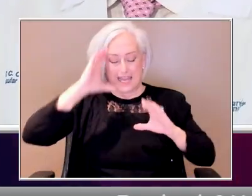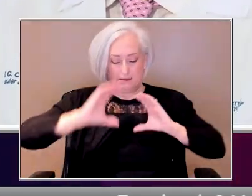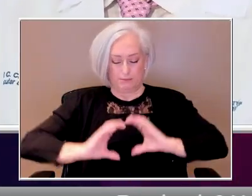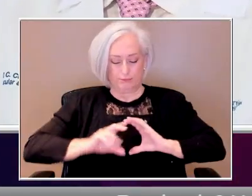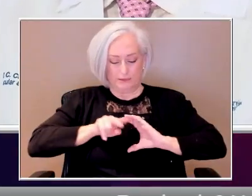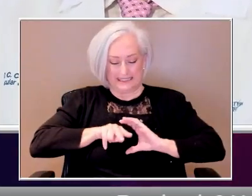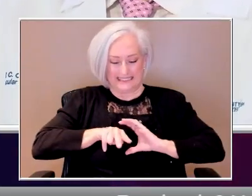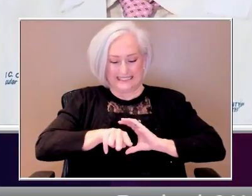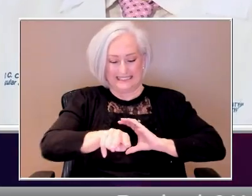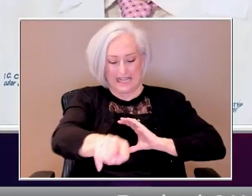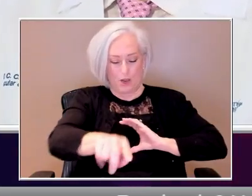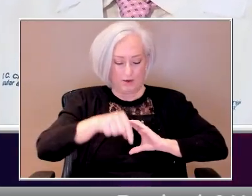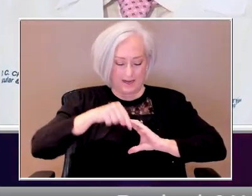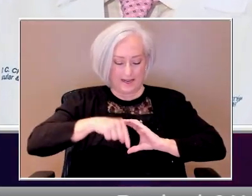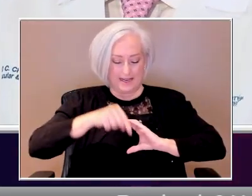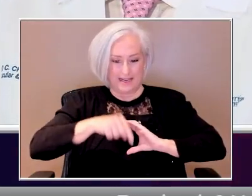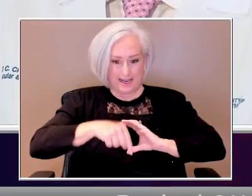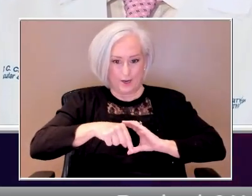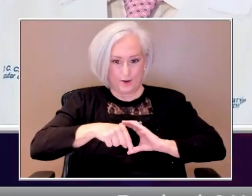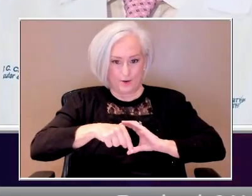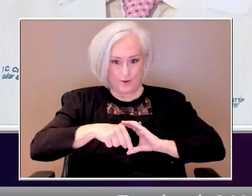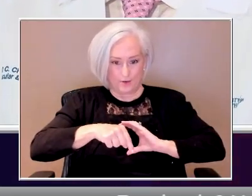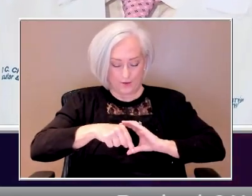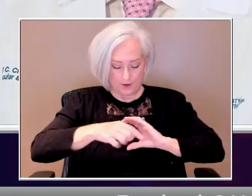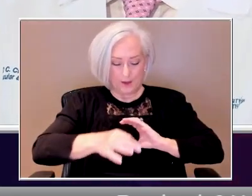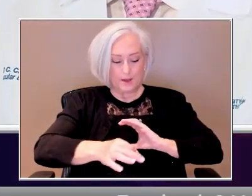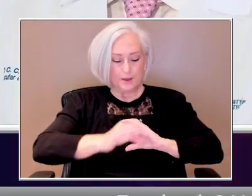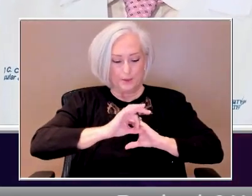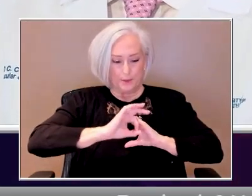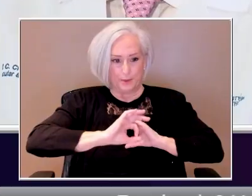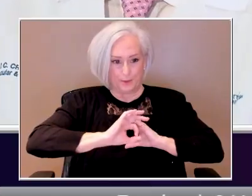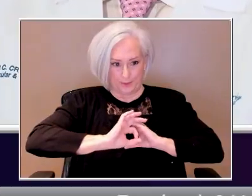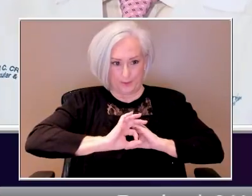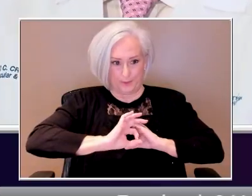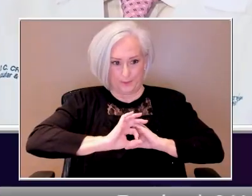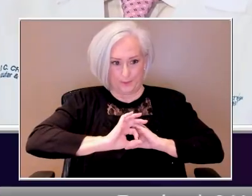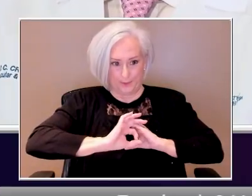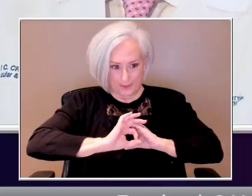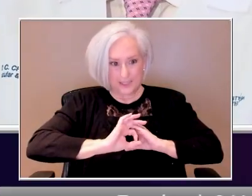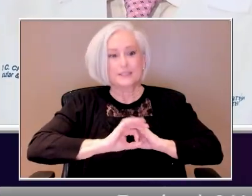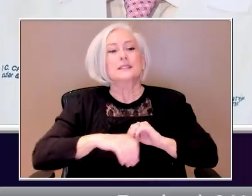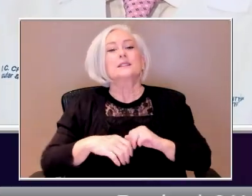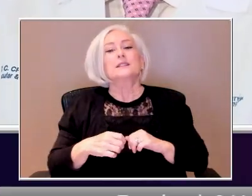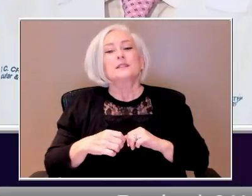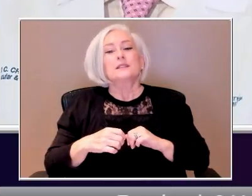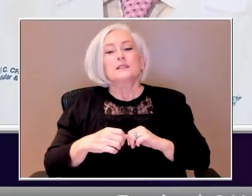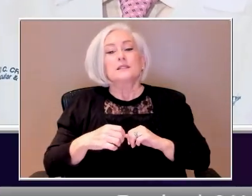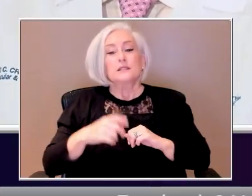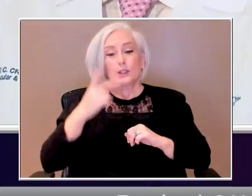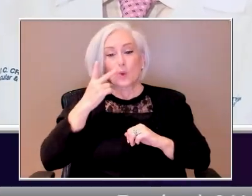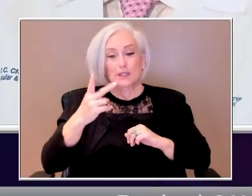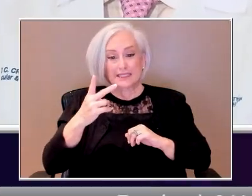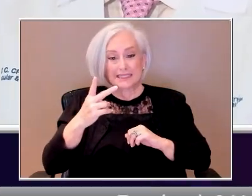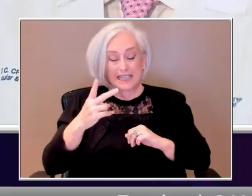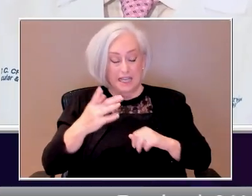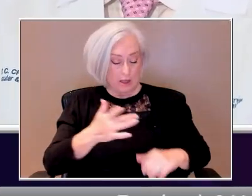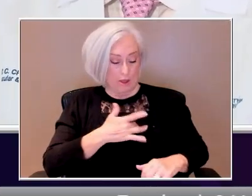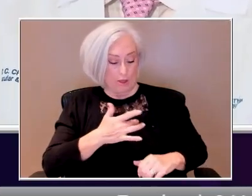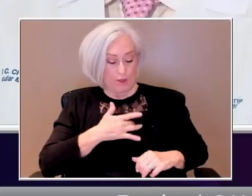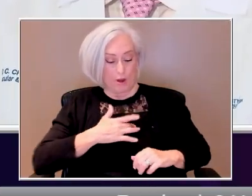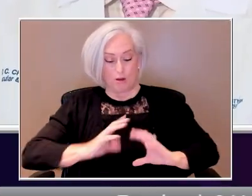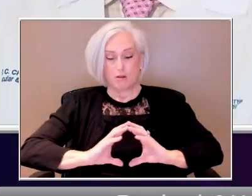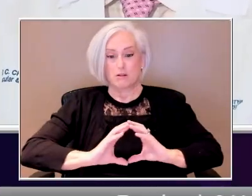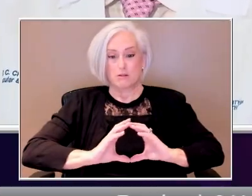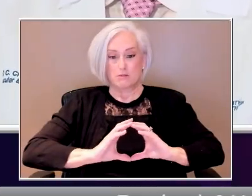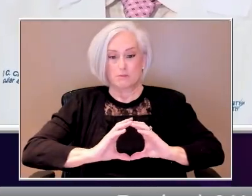which is the most anterior structure. And that's that big tube. And then you also see the heart towards the top